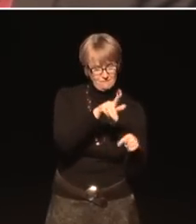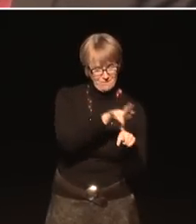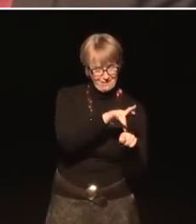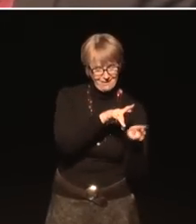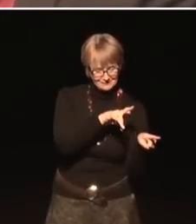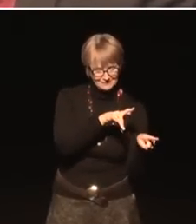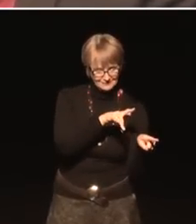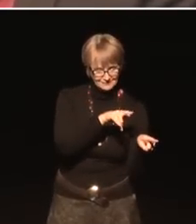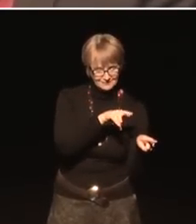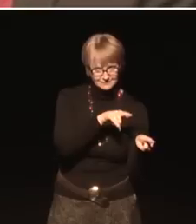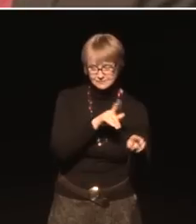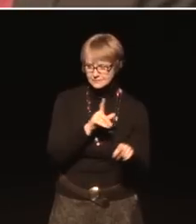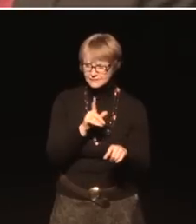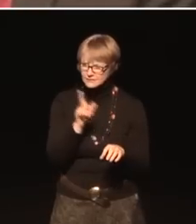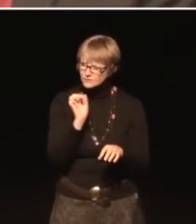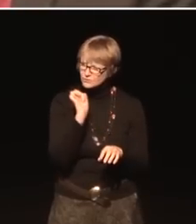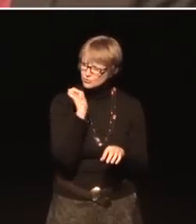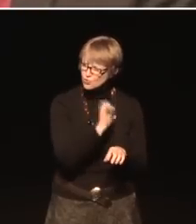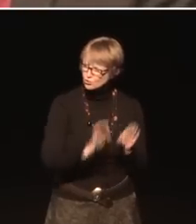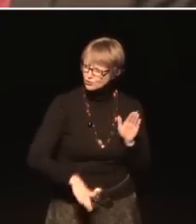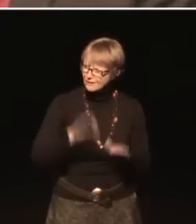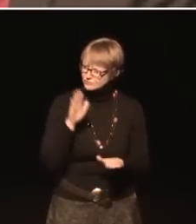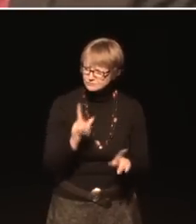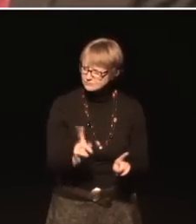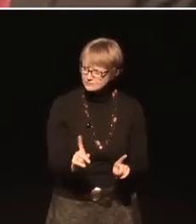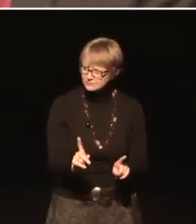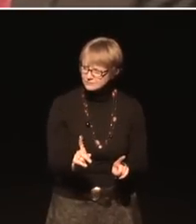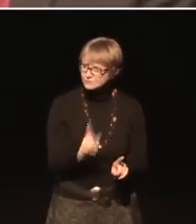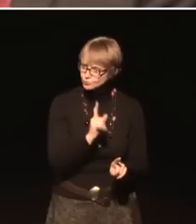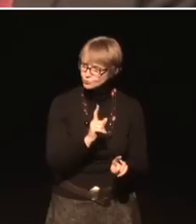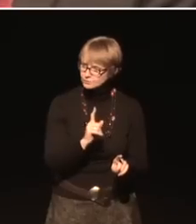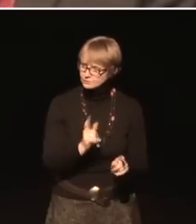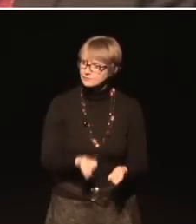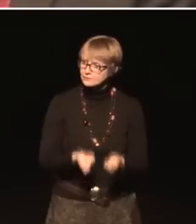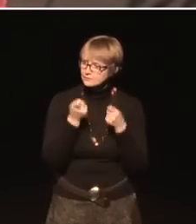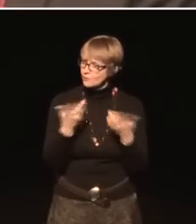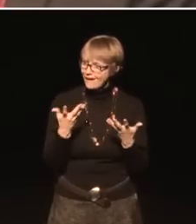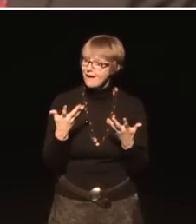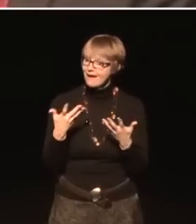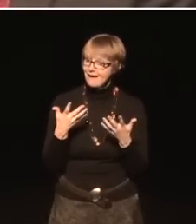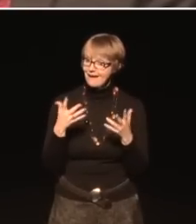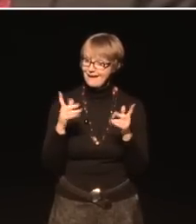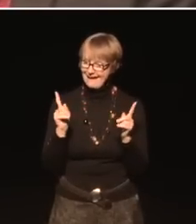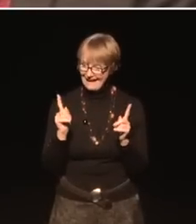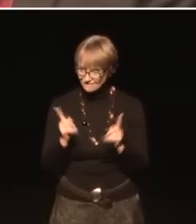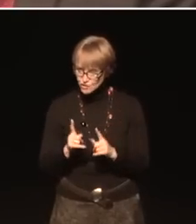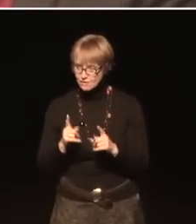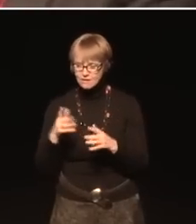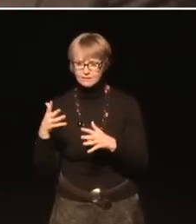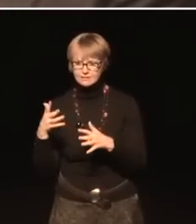play about... your childhood, because you were brought up in overseas. In Africa and Asia, yeah.